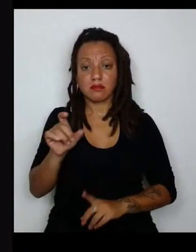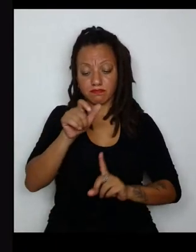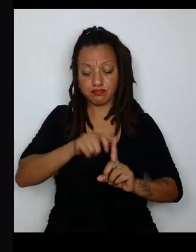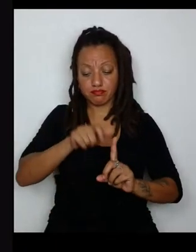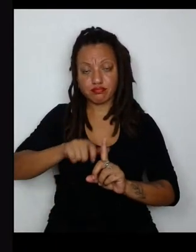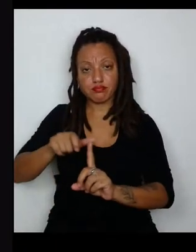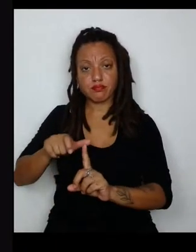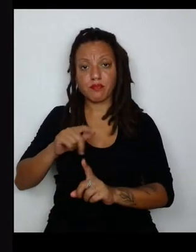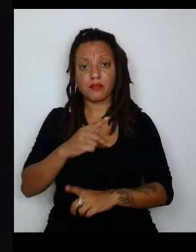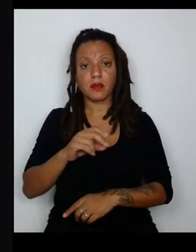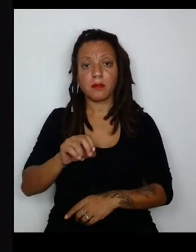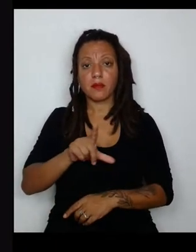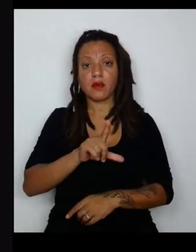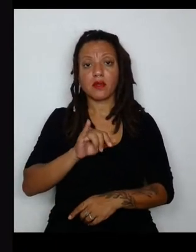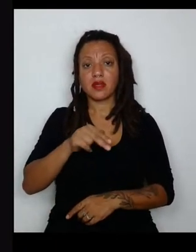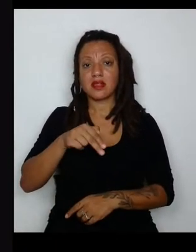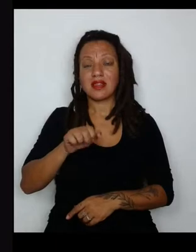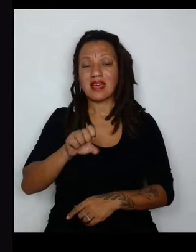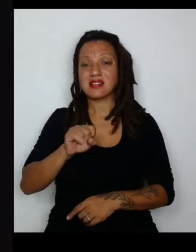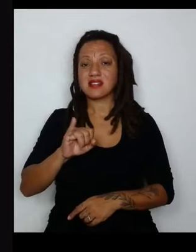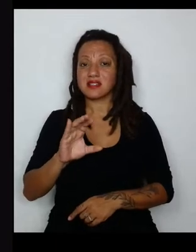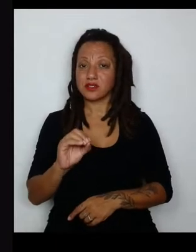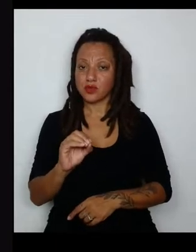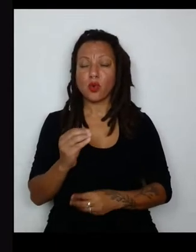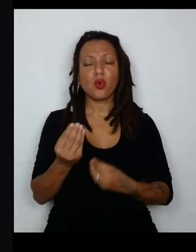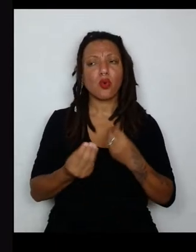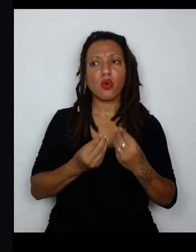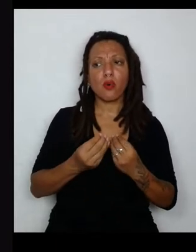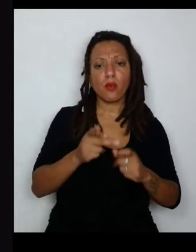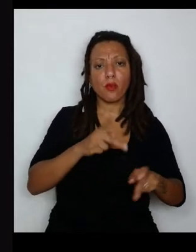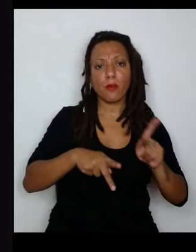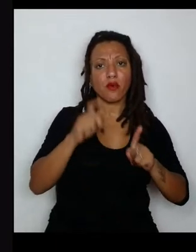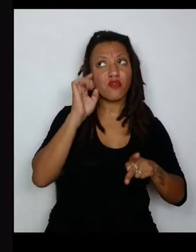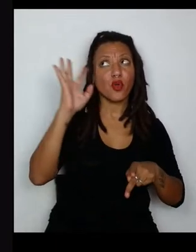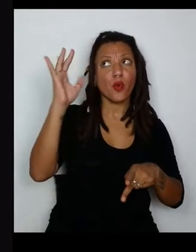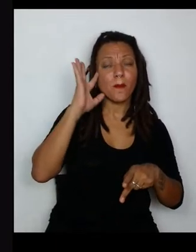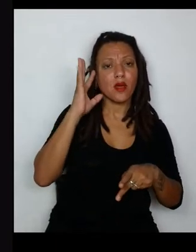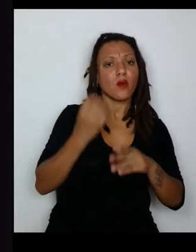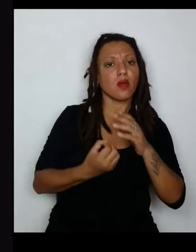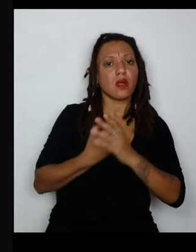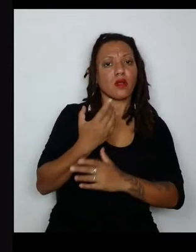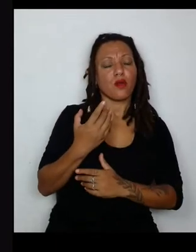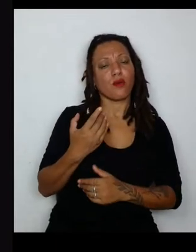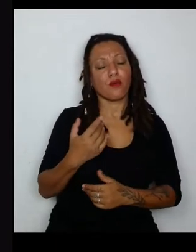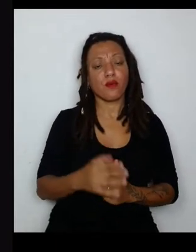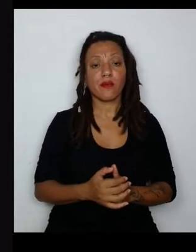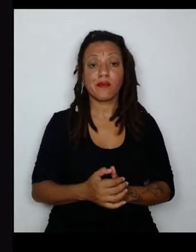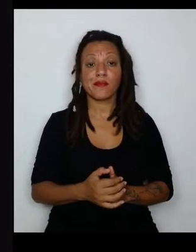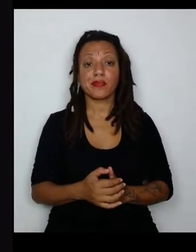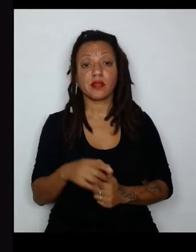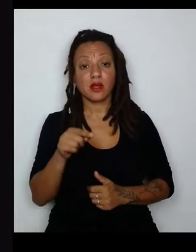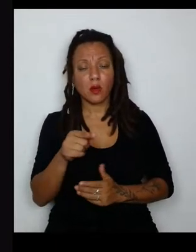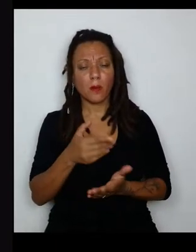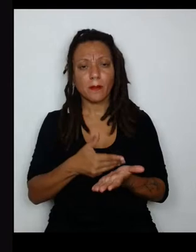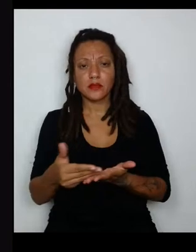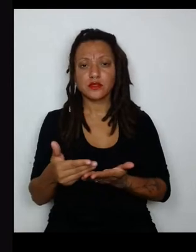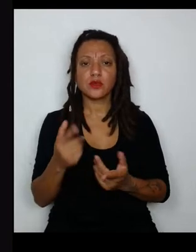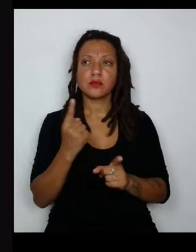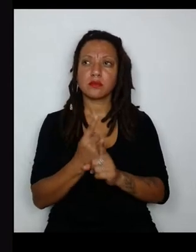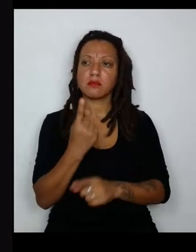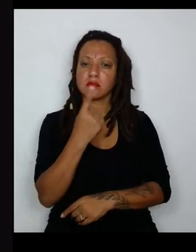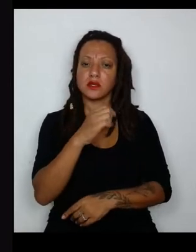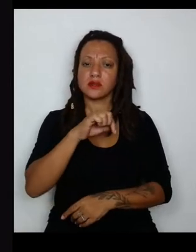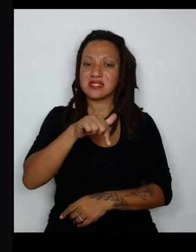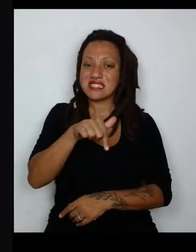visual production began with the first encounters in the 1770s with the voyages of bougainville